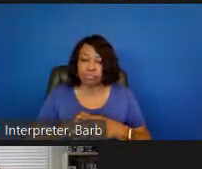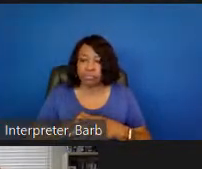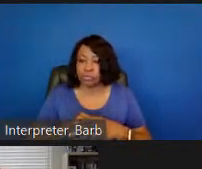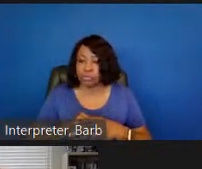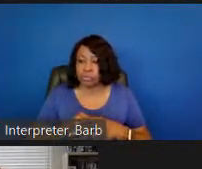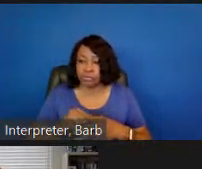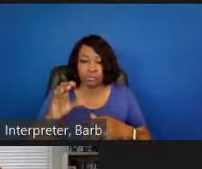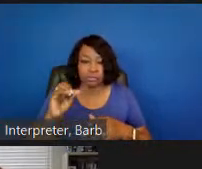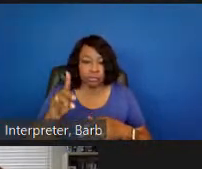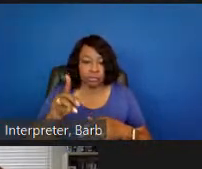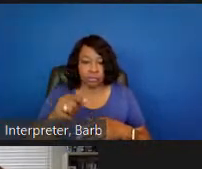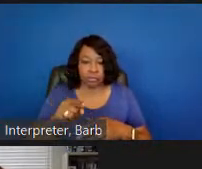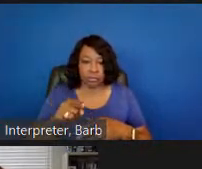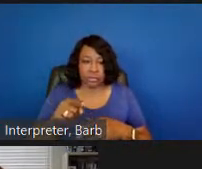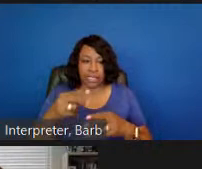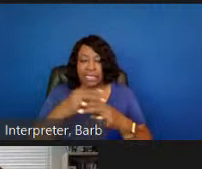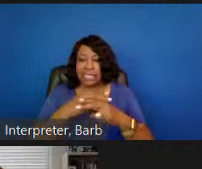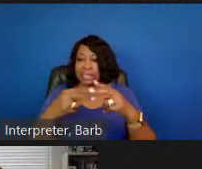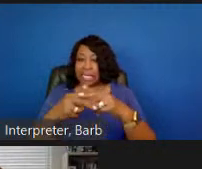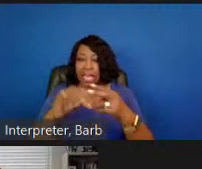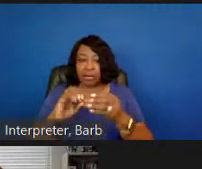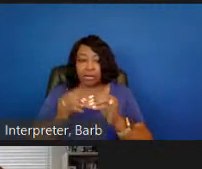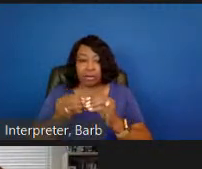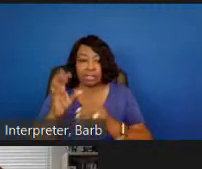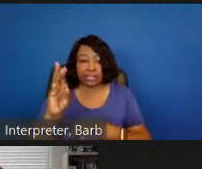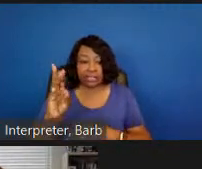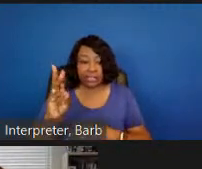Okay, going on to slide 6.